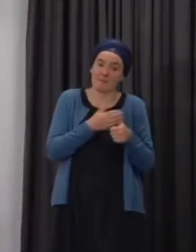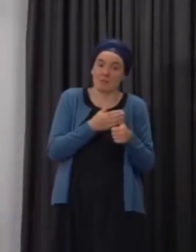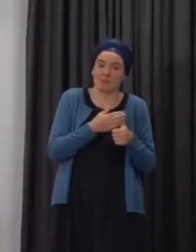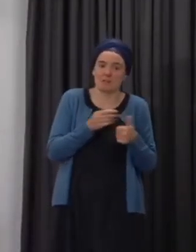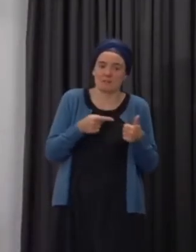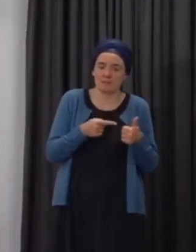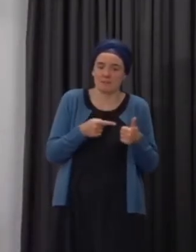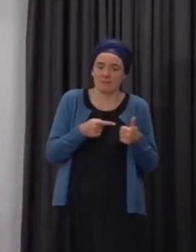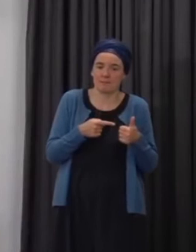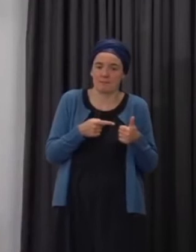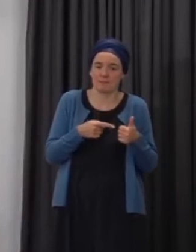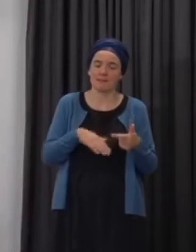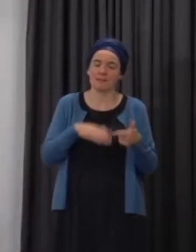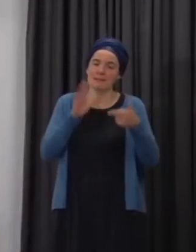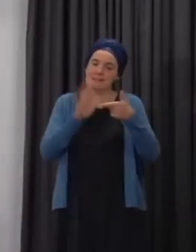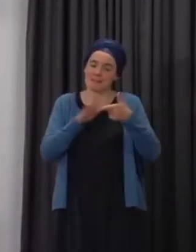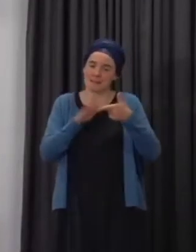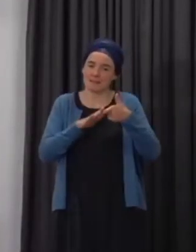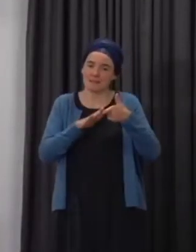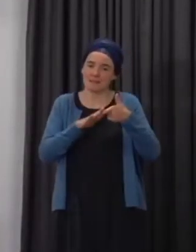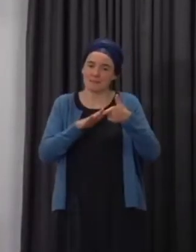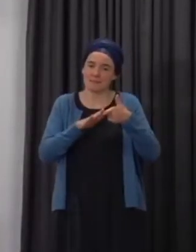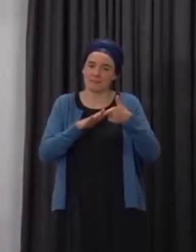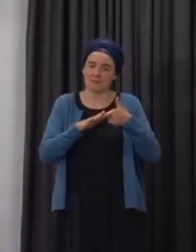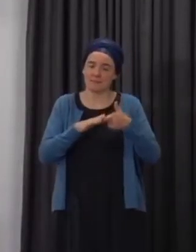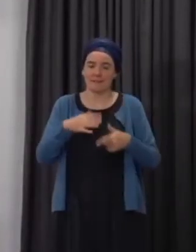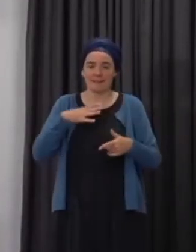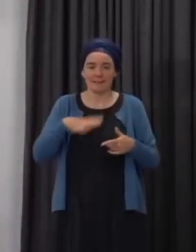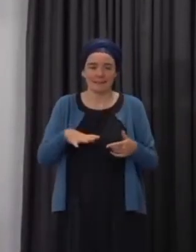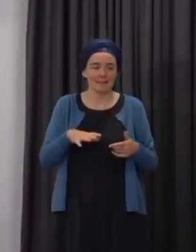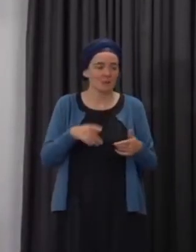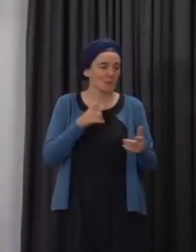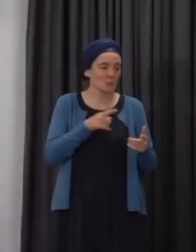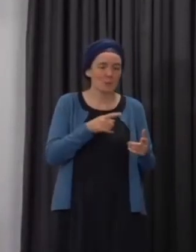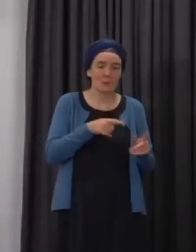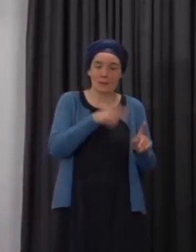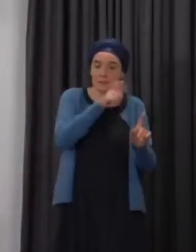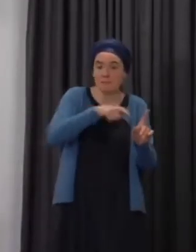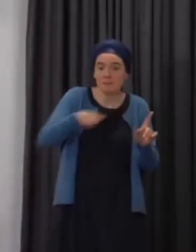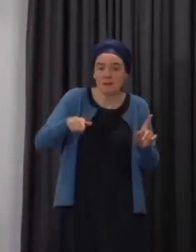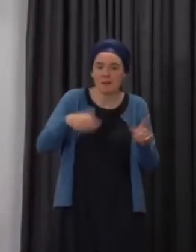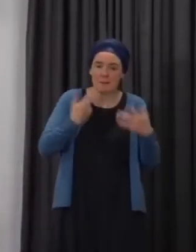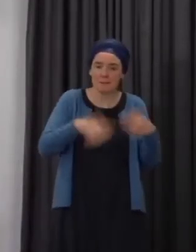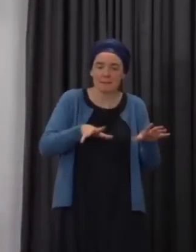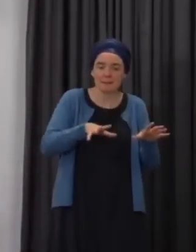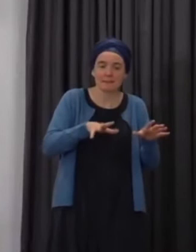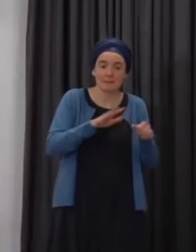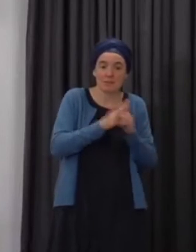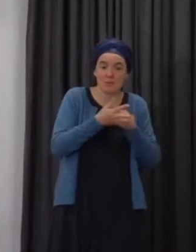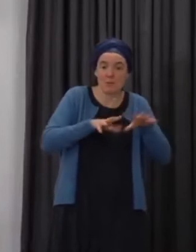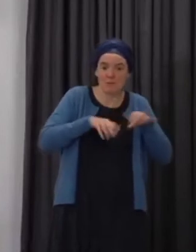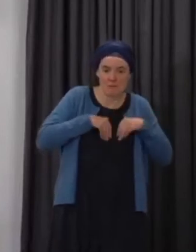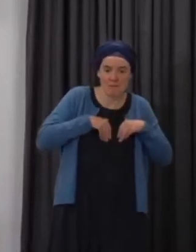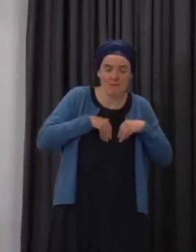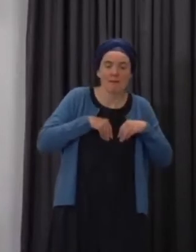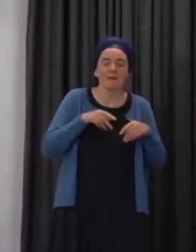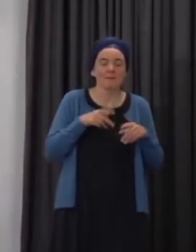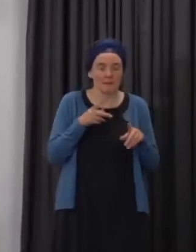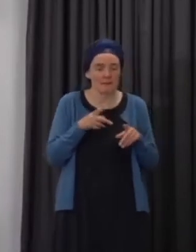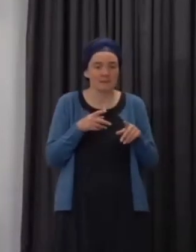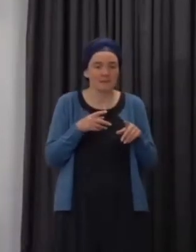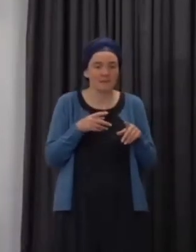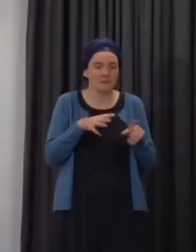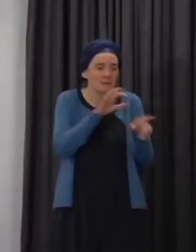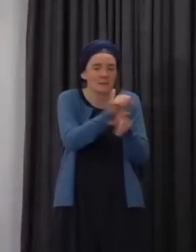part is to develop a nationwide system of contact tracing so we can track the progression of the disease by tracing